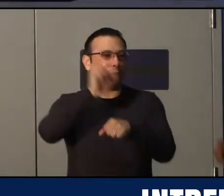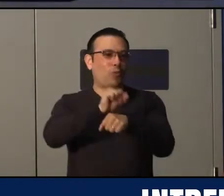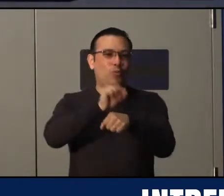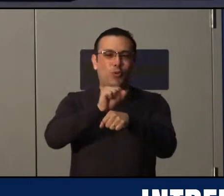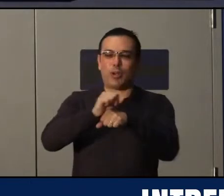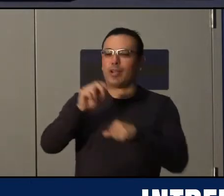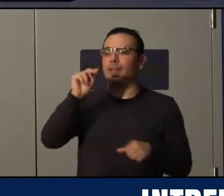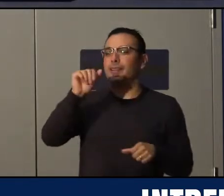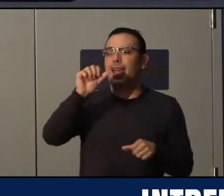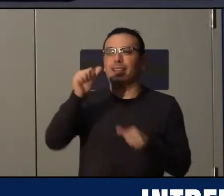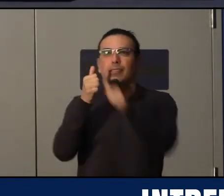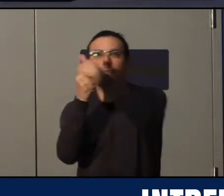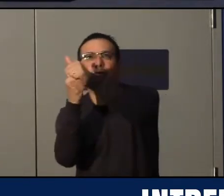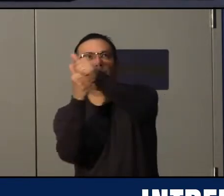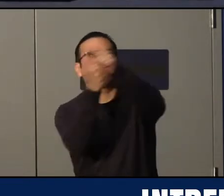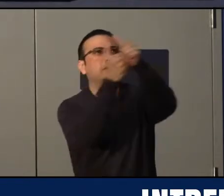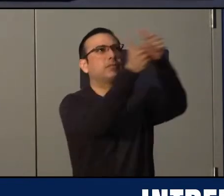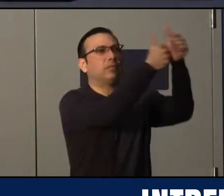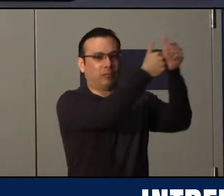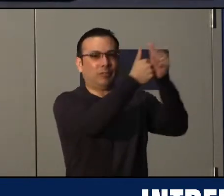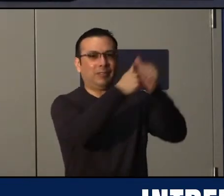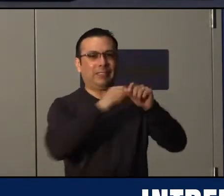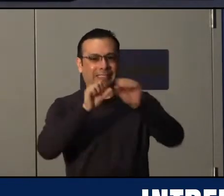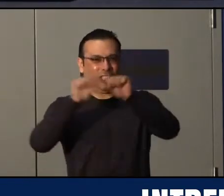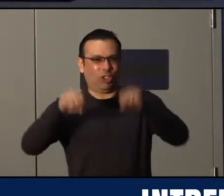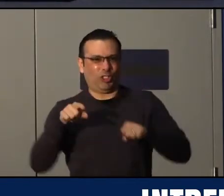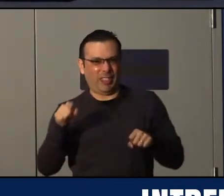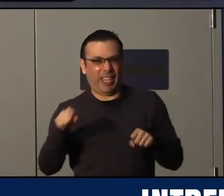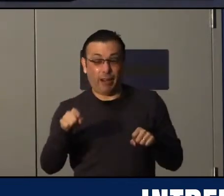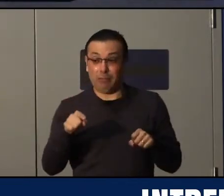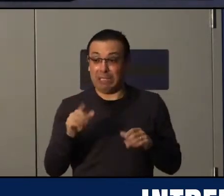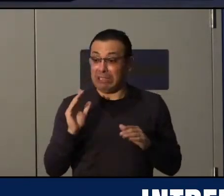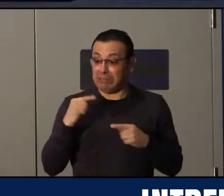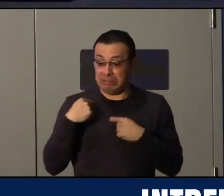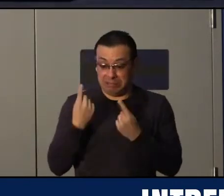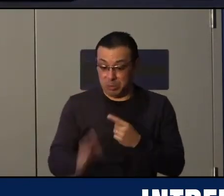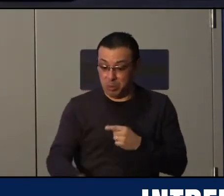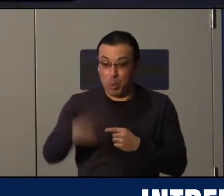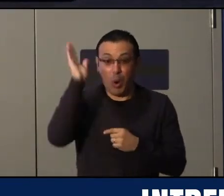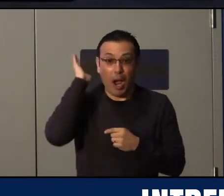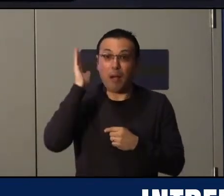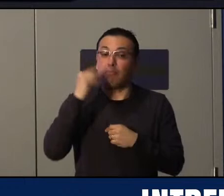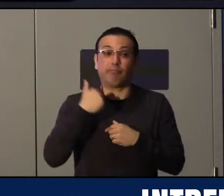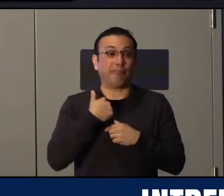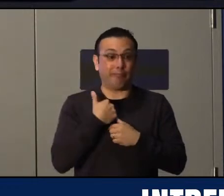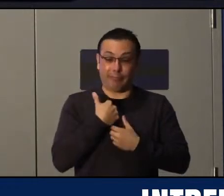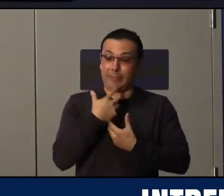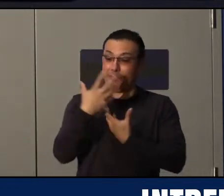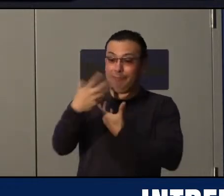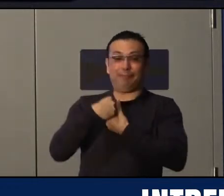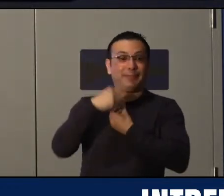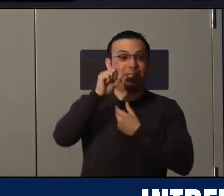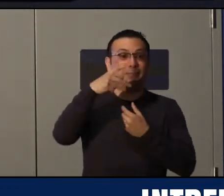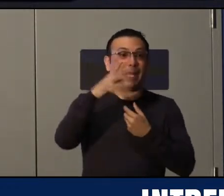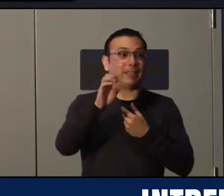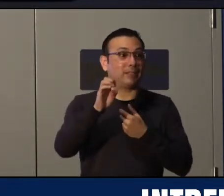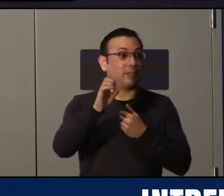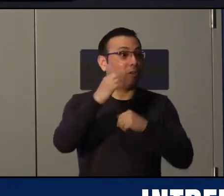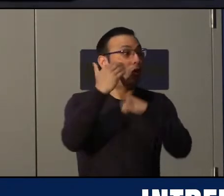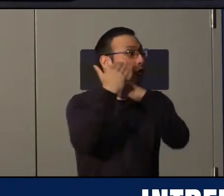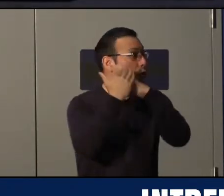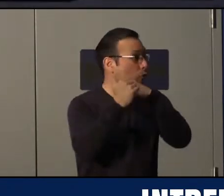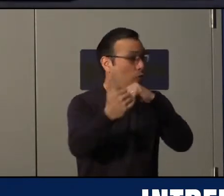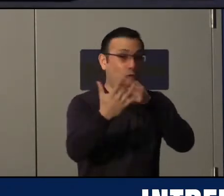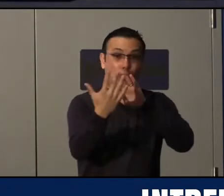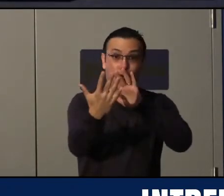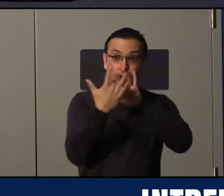And so I feel like space has always been a part of me. When I got that call, that Zoom, and Jared was